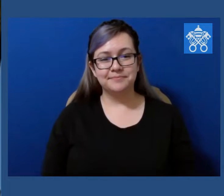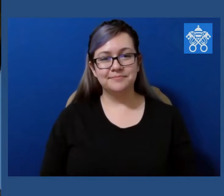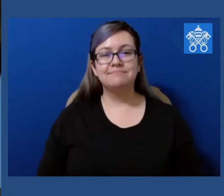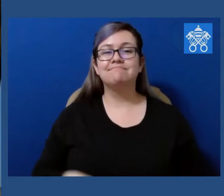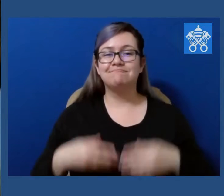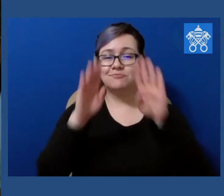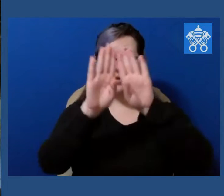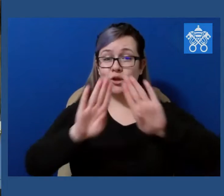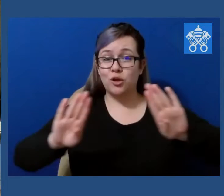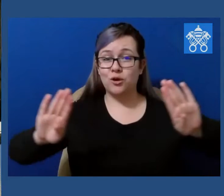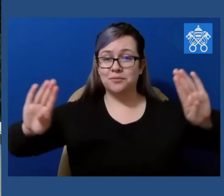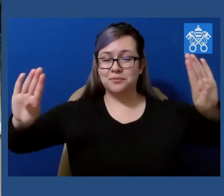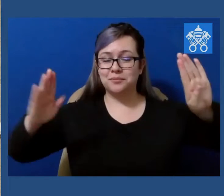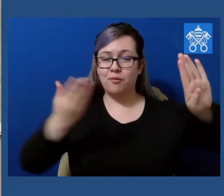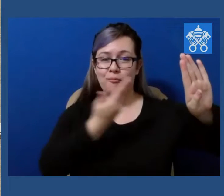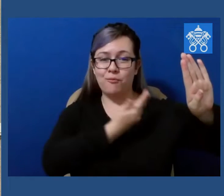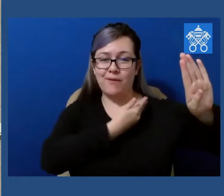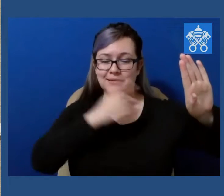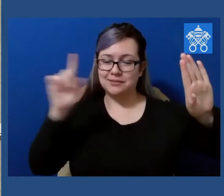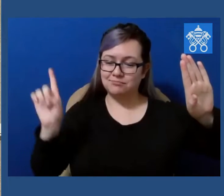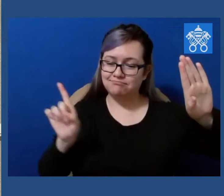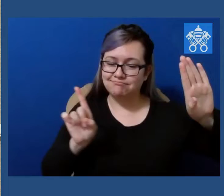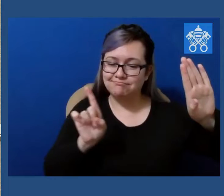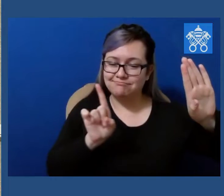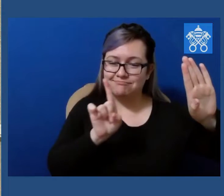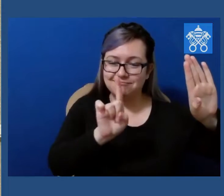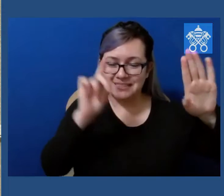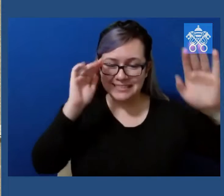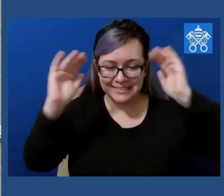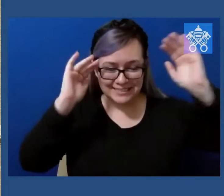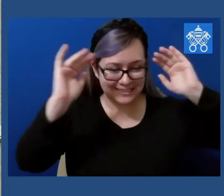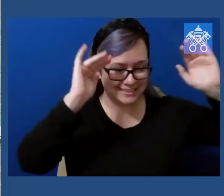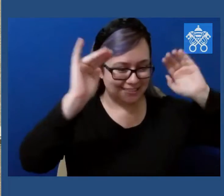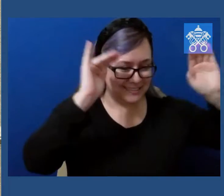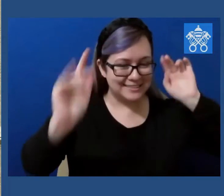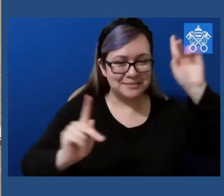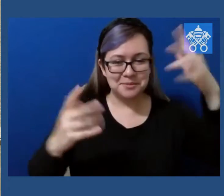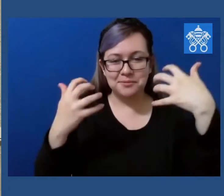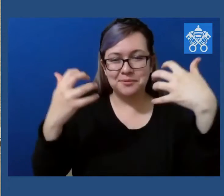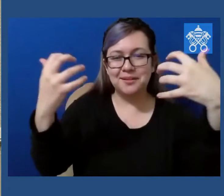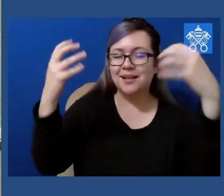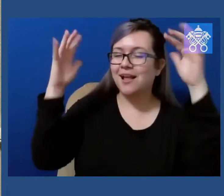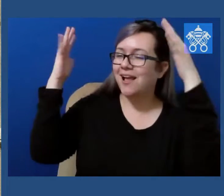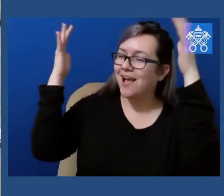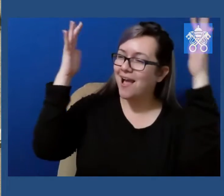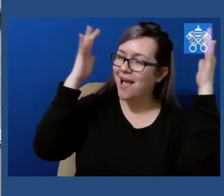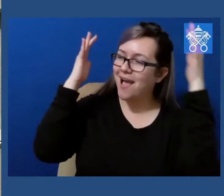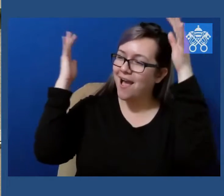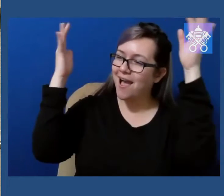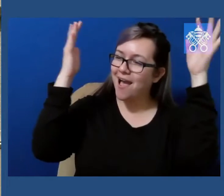And we see the curtains open, and Pope Francis comes to the window to greet the crowds.